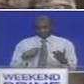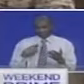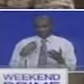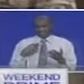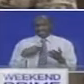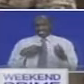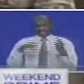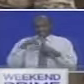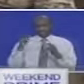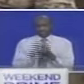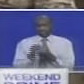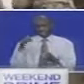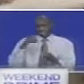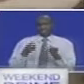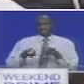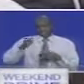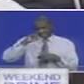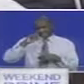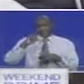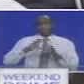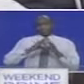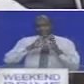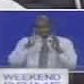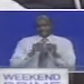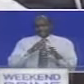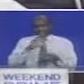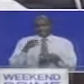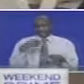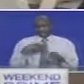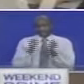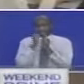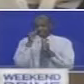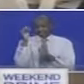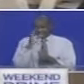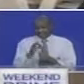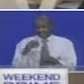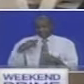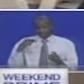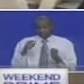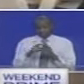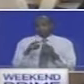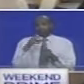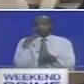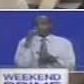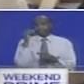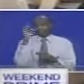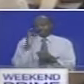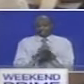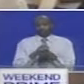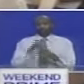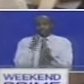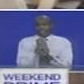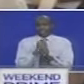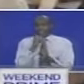to increase the county budget allocations from the current 15% to 40% to enable the county governments